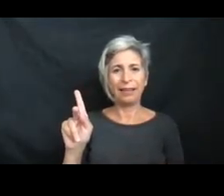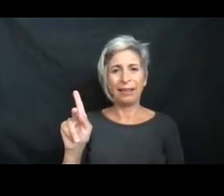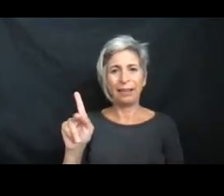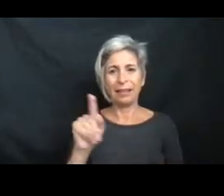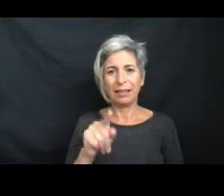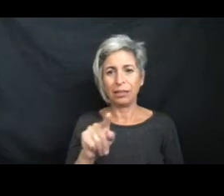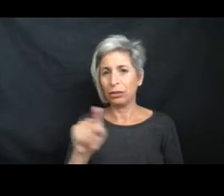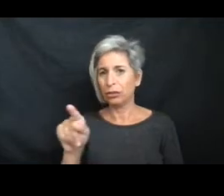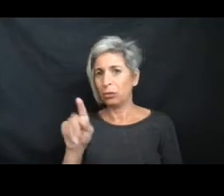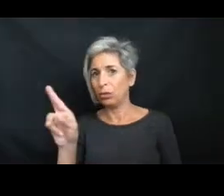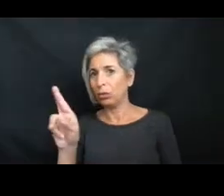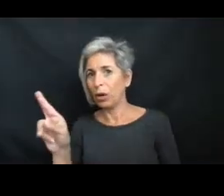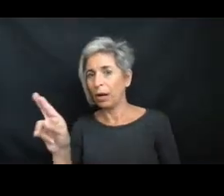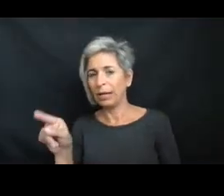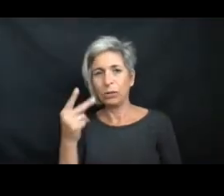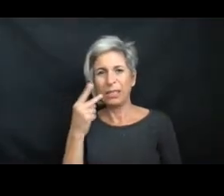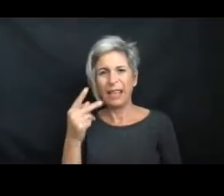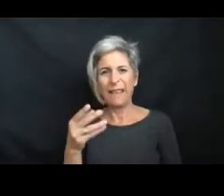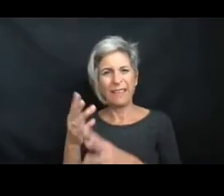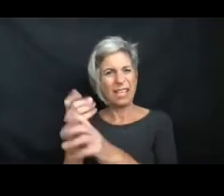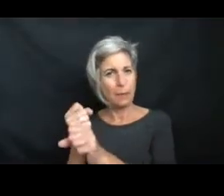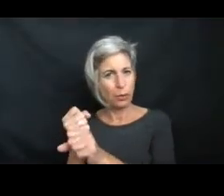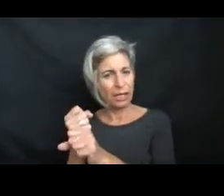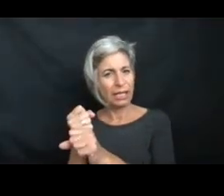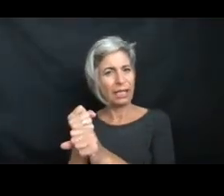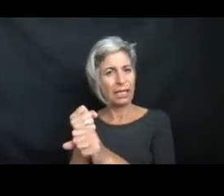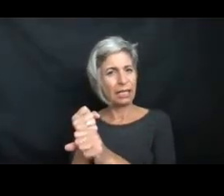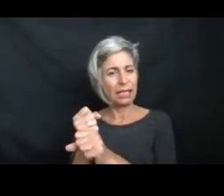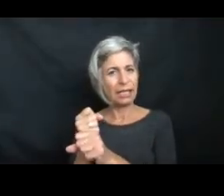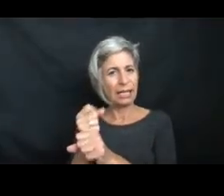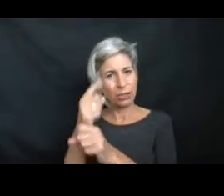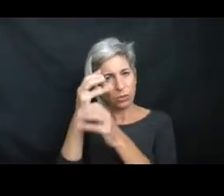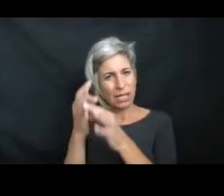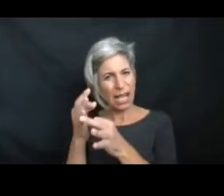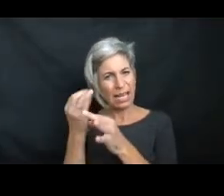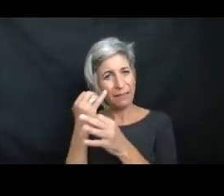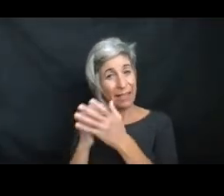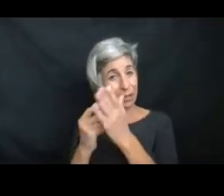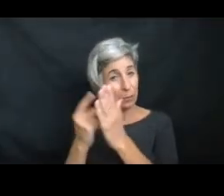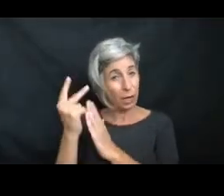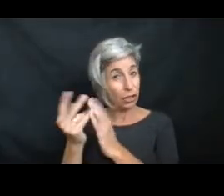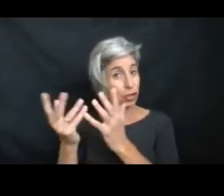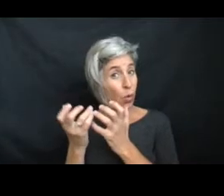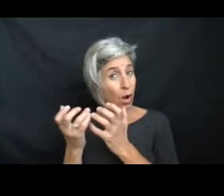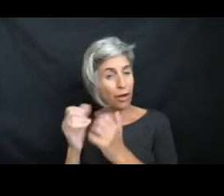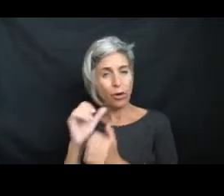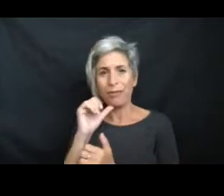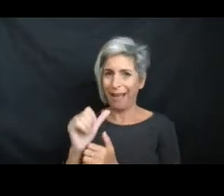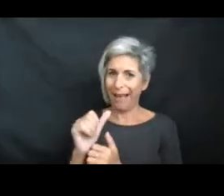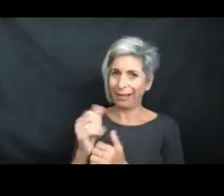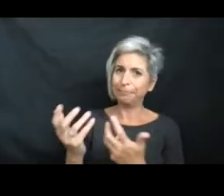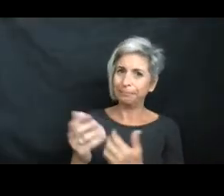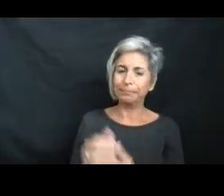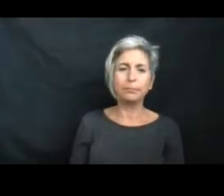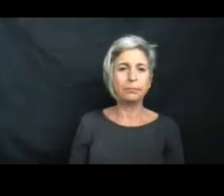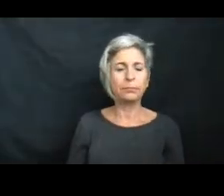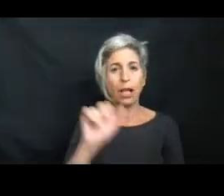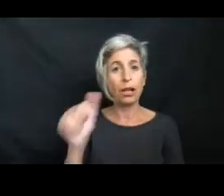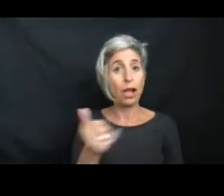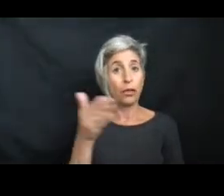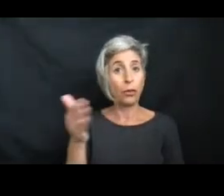side just give you some quick summary so you can decide if that's the project you're looking for or not. So another way to navigate